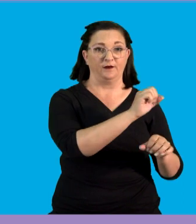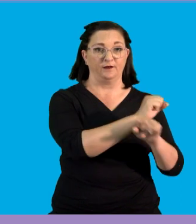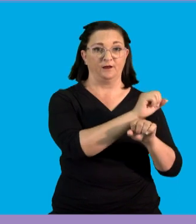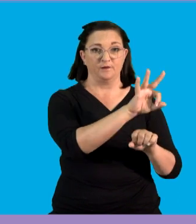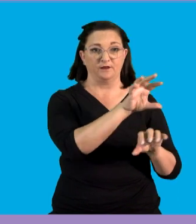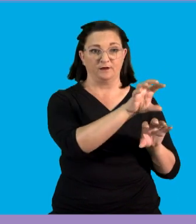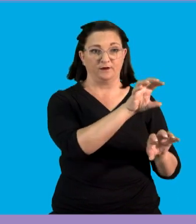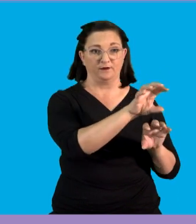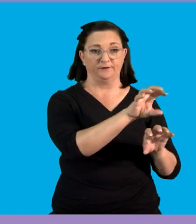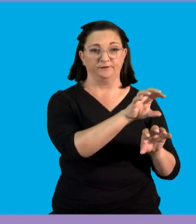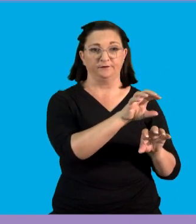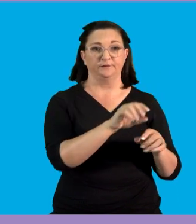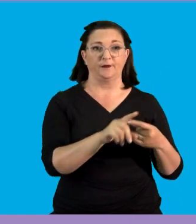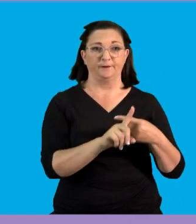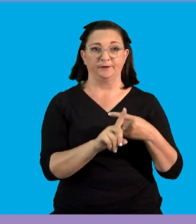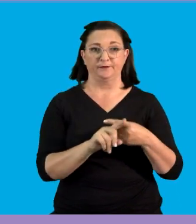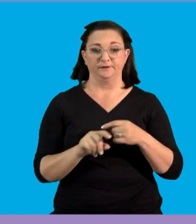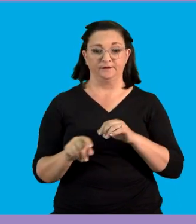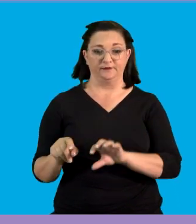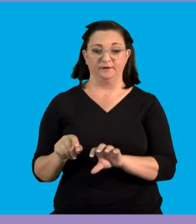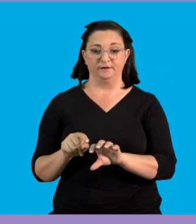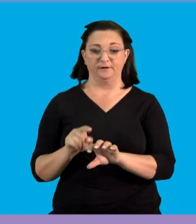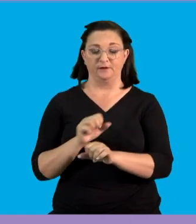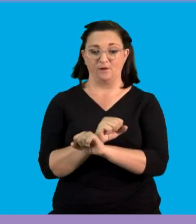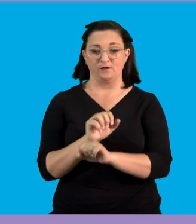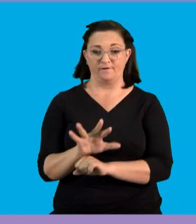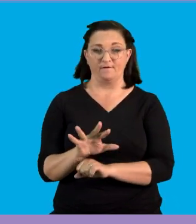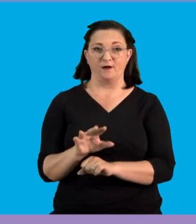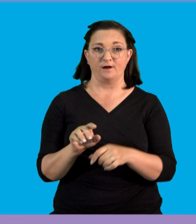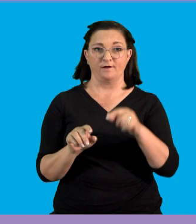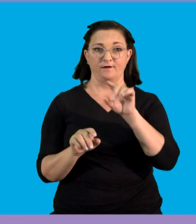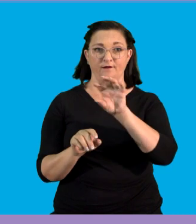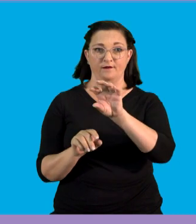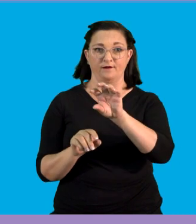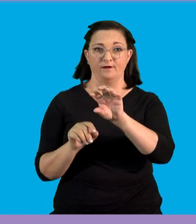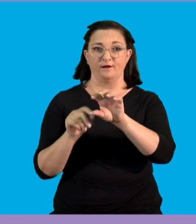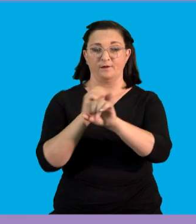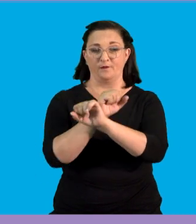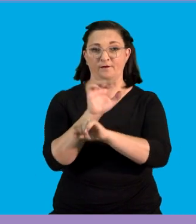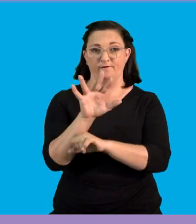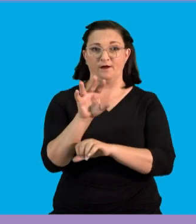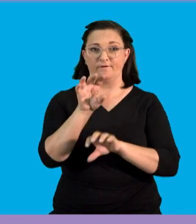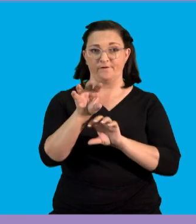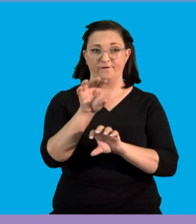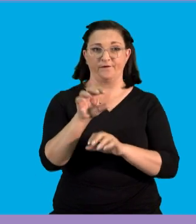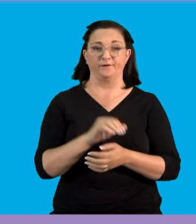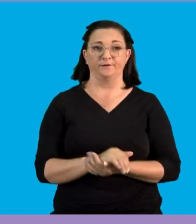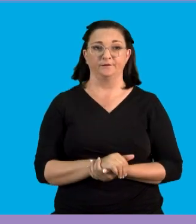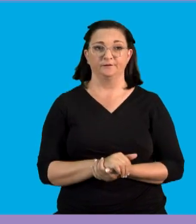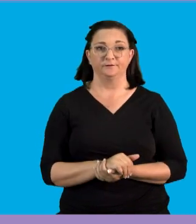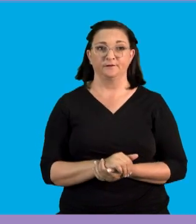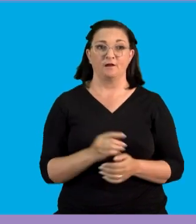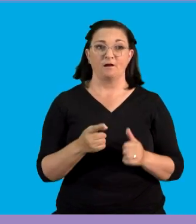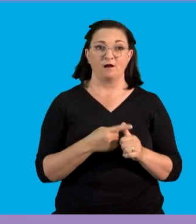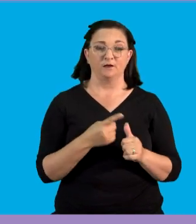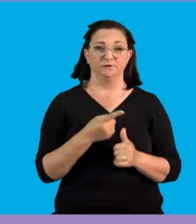3. And then we multiply that denominator by 5 to get the 15, and we multiply that numerator by 5, then